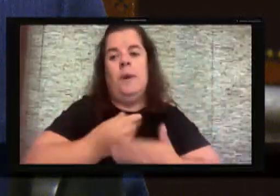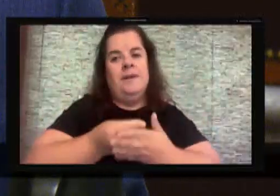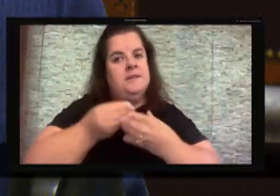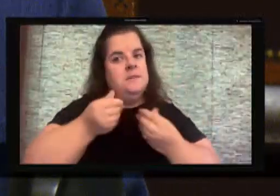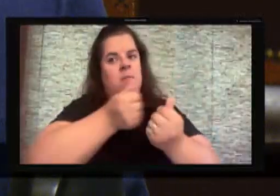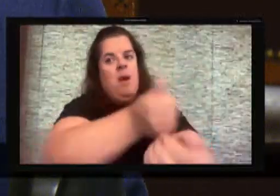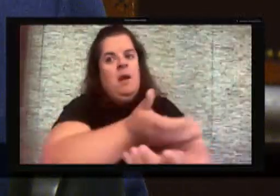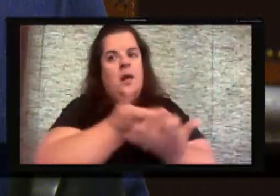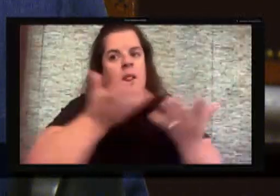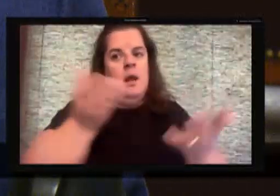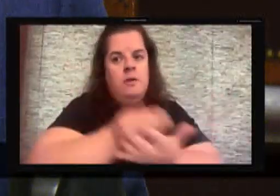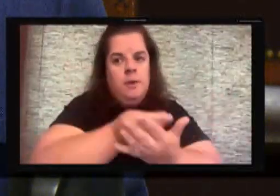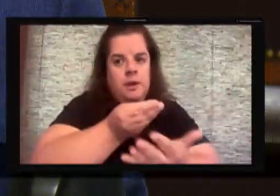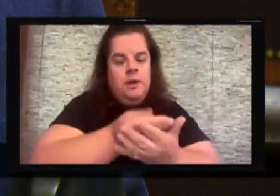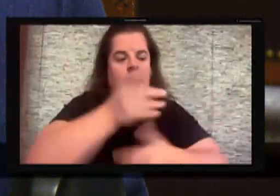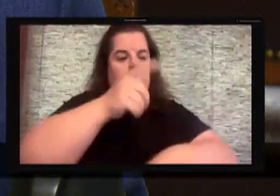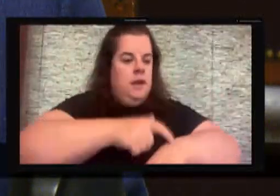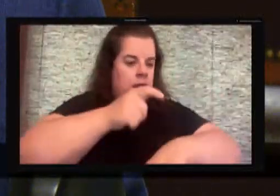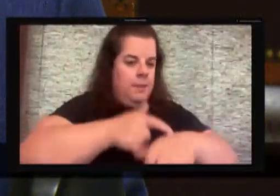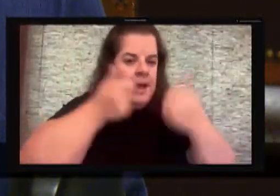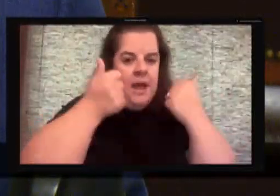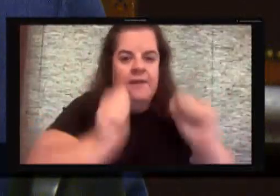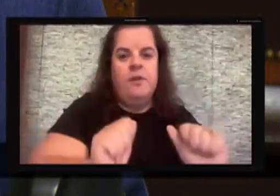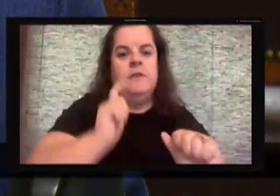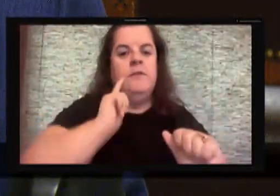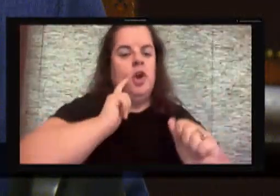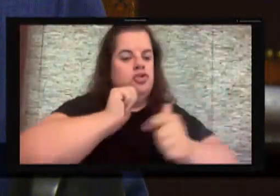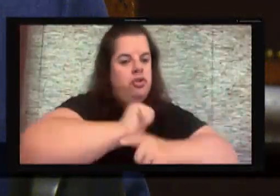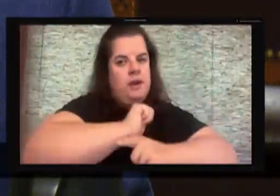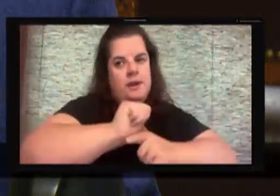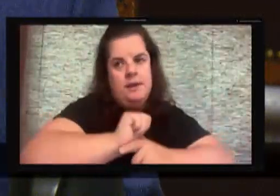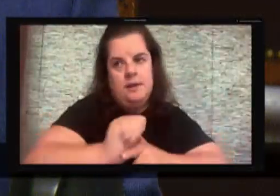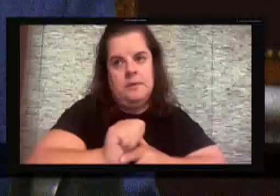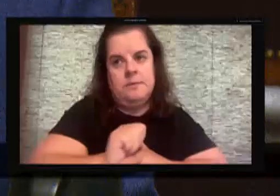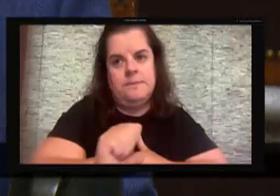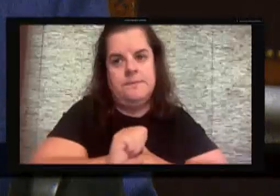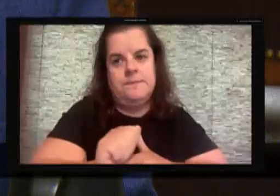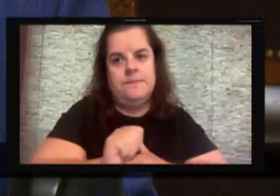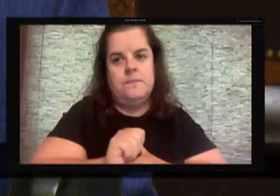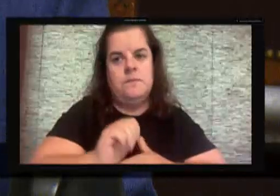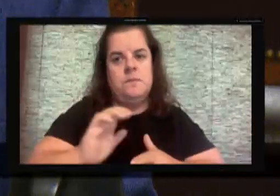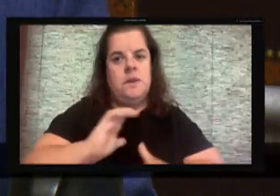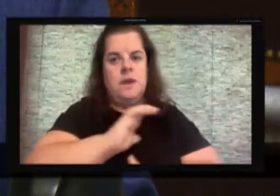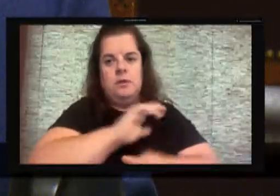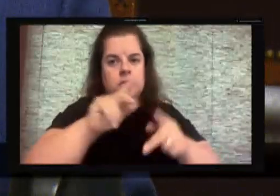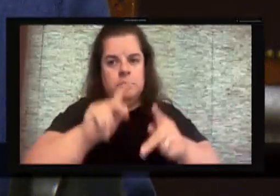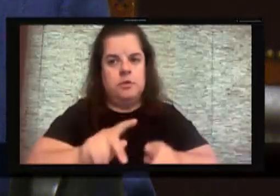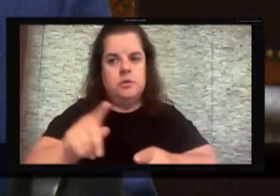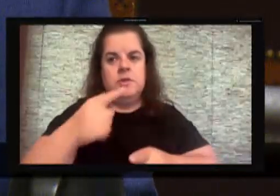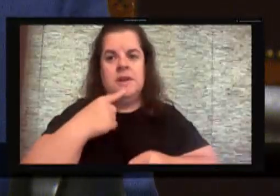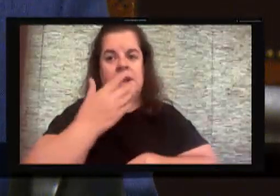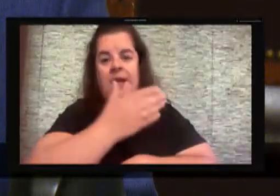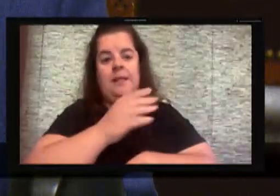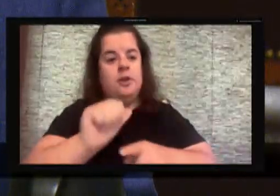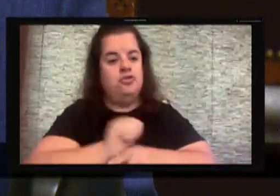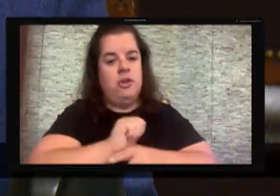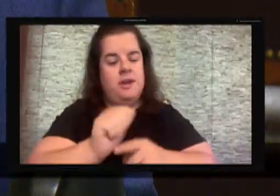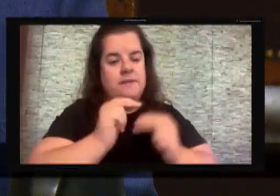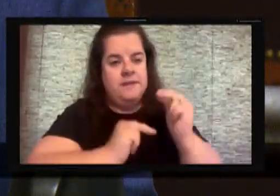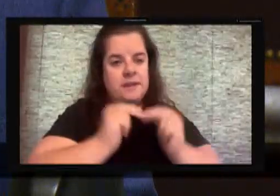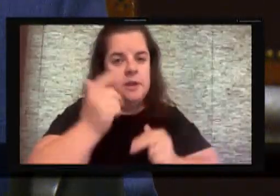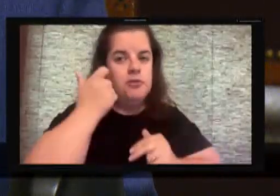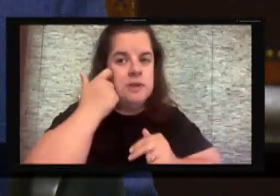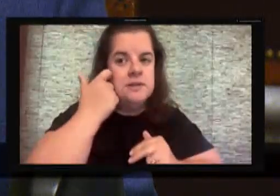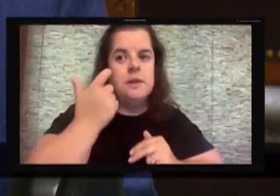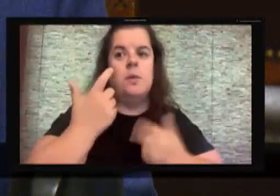of time and effort in training them. Councilwoman Gross and I were out at the training facility not too long ago, and